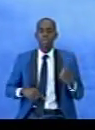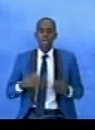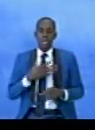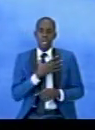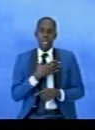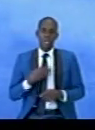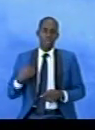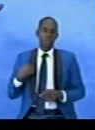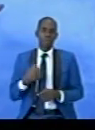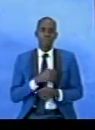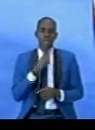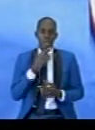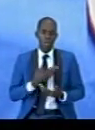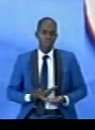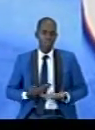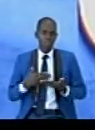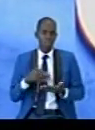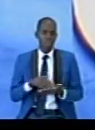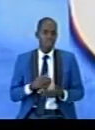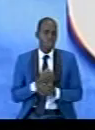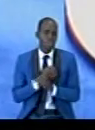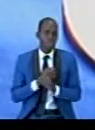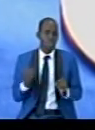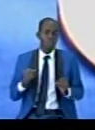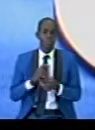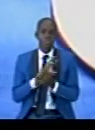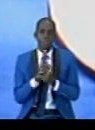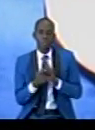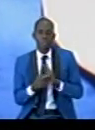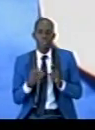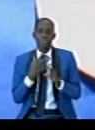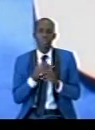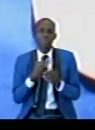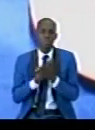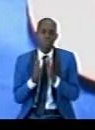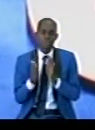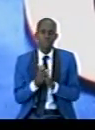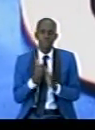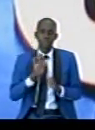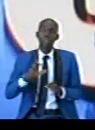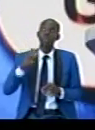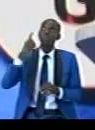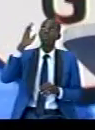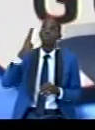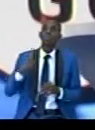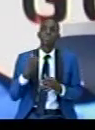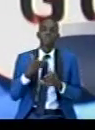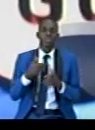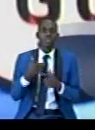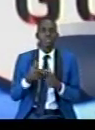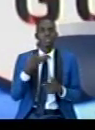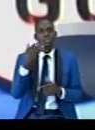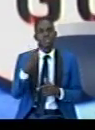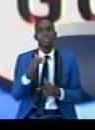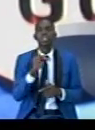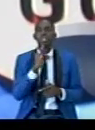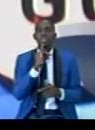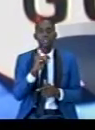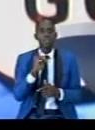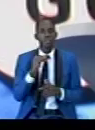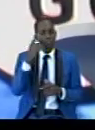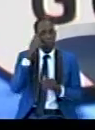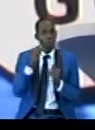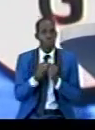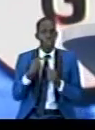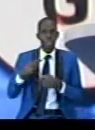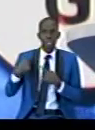it says there is righteousness that comes along with the salvation. For with the heart man